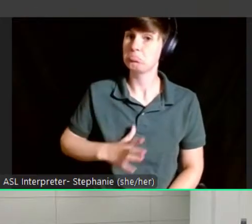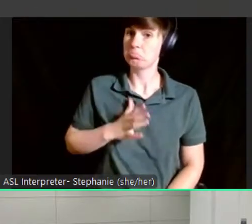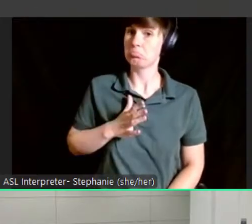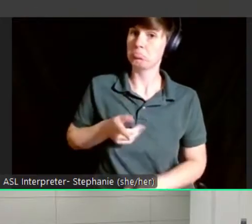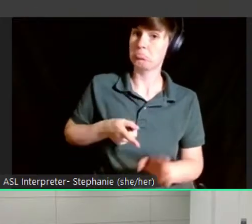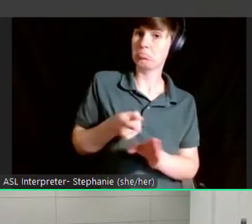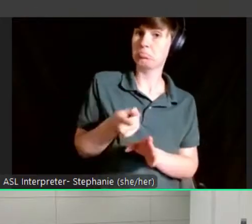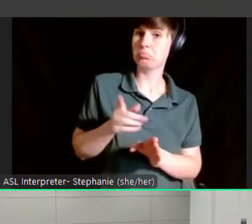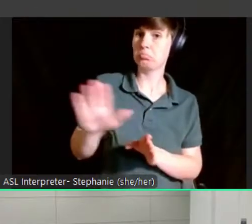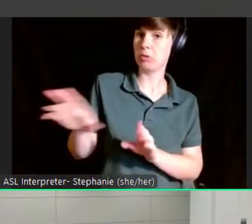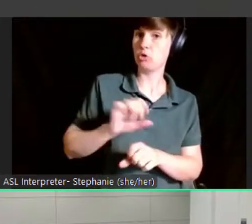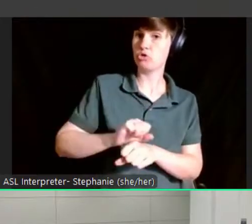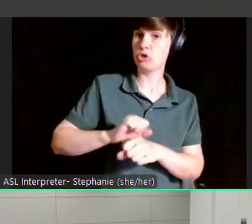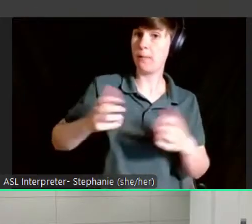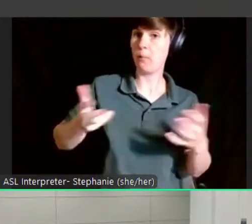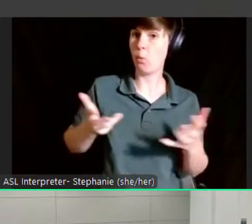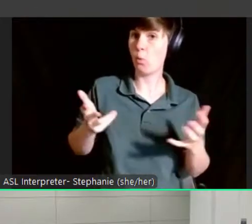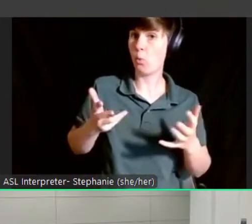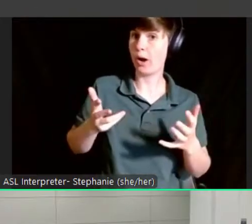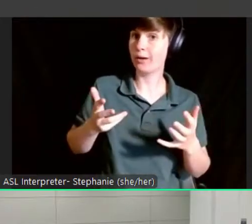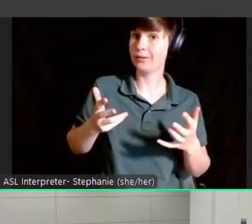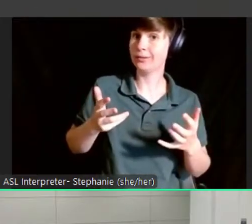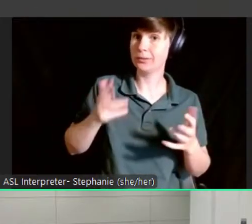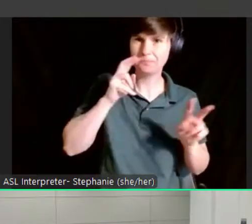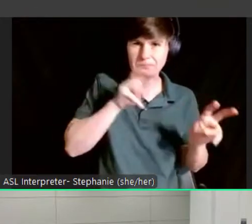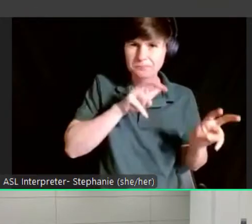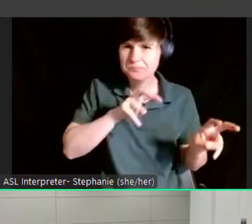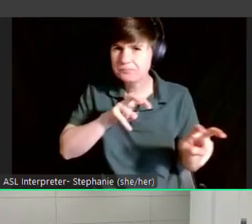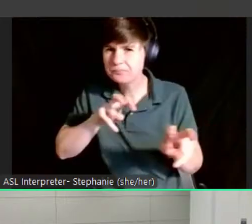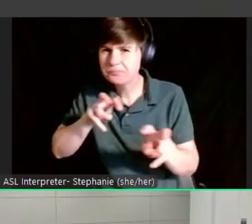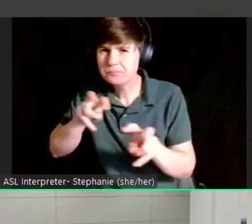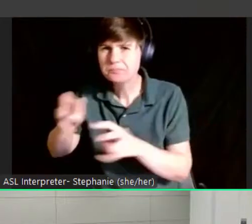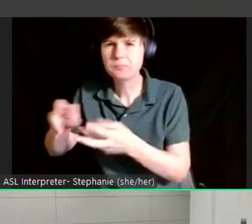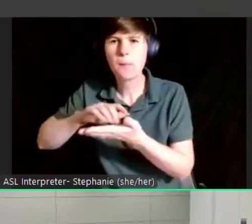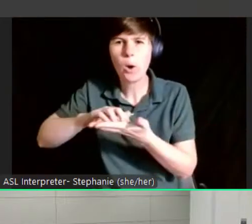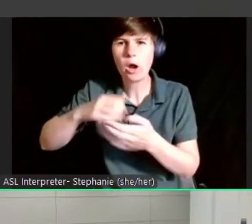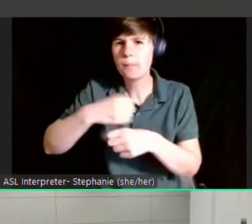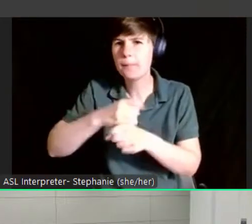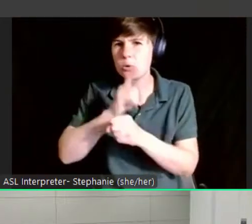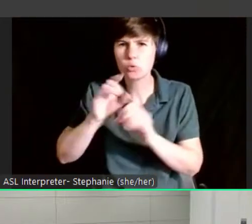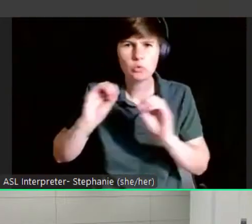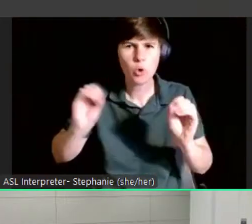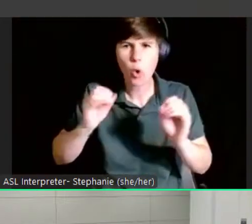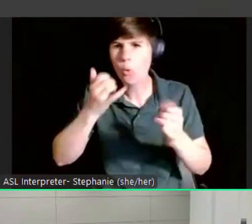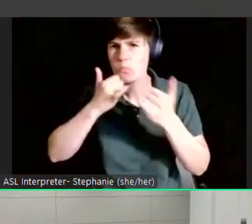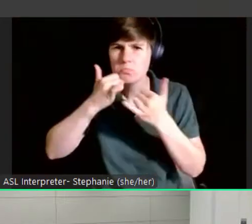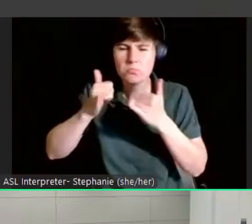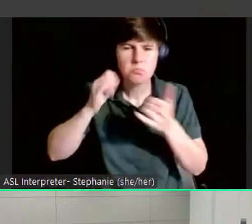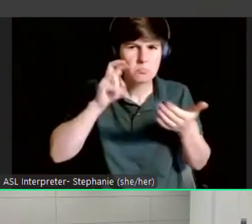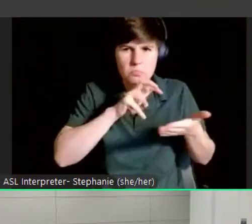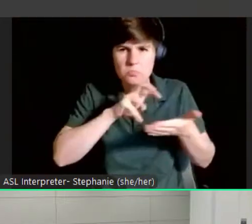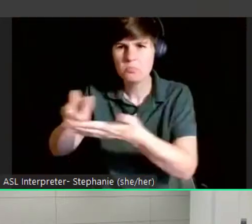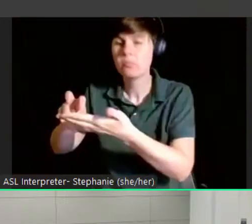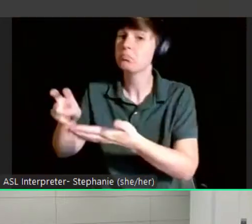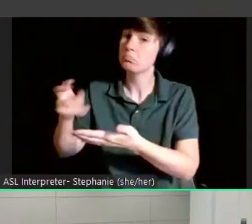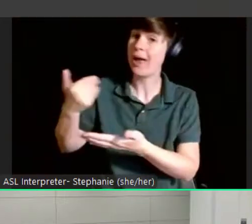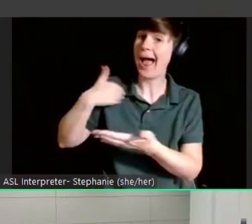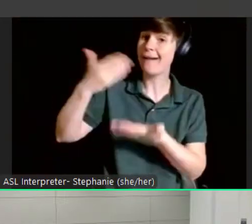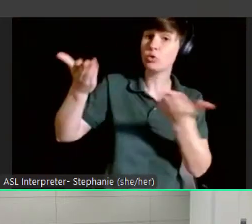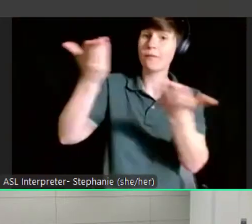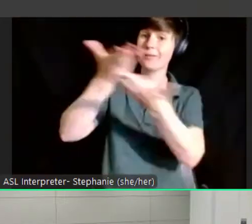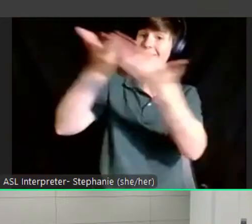that their whole job is to proofread Braille. So I know that there are services out there who do that as well.